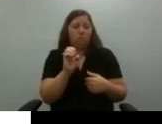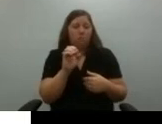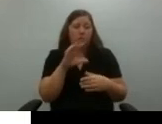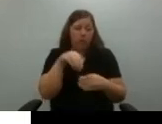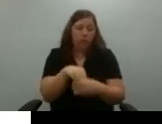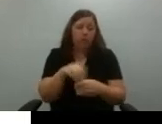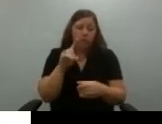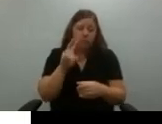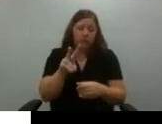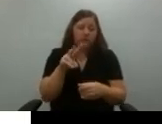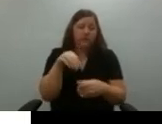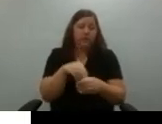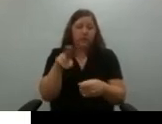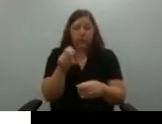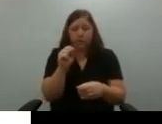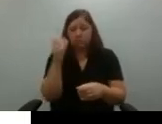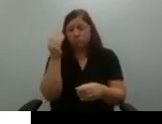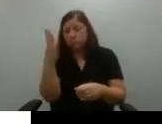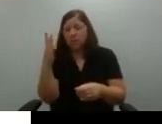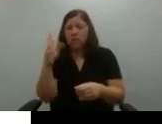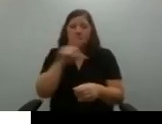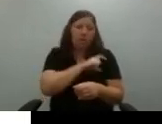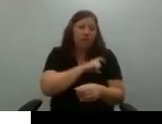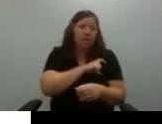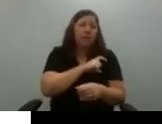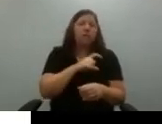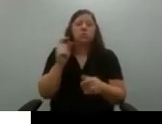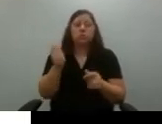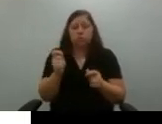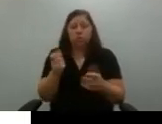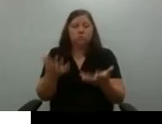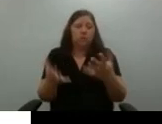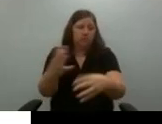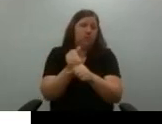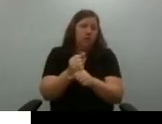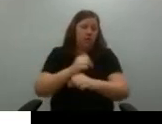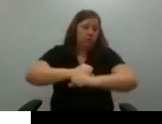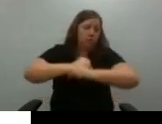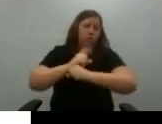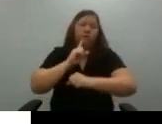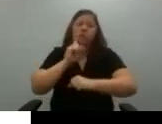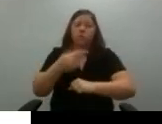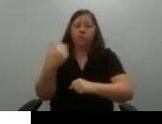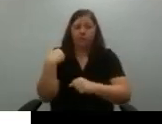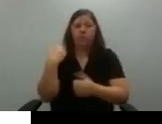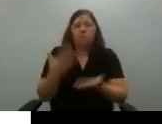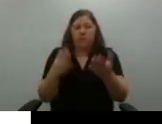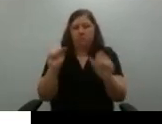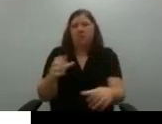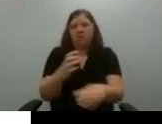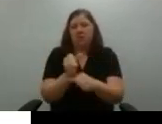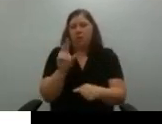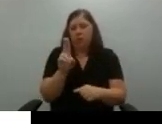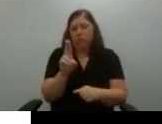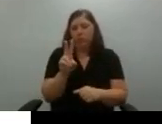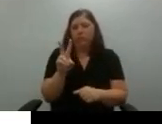the police or a judge, say for a protective order, then you may be eligible for a U visa. If